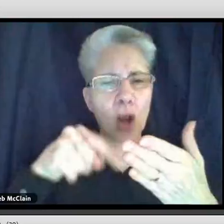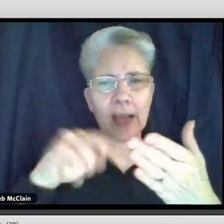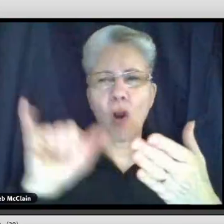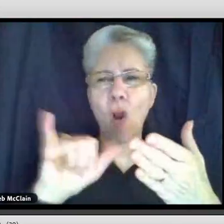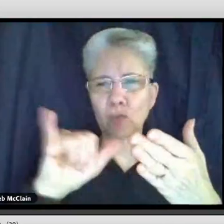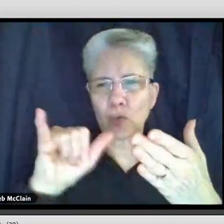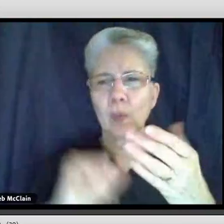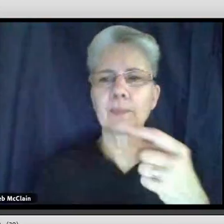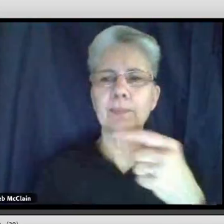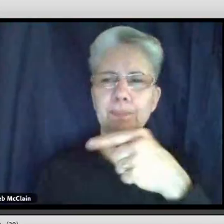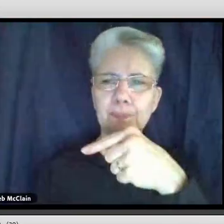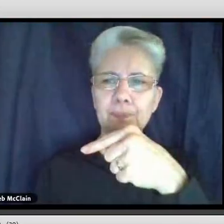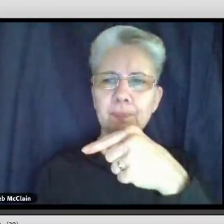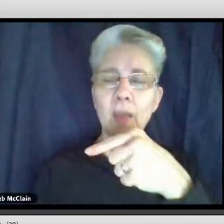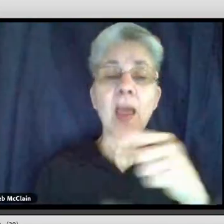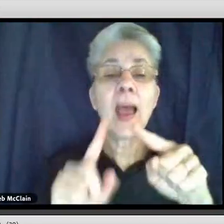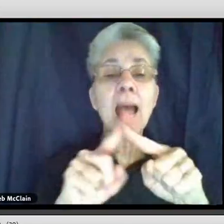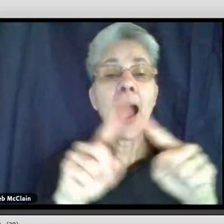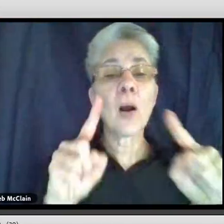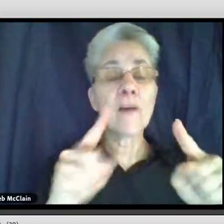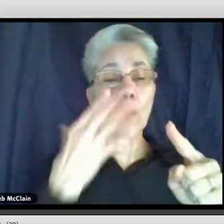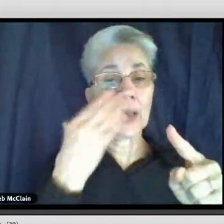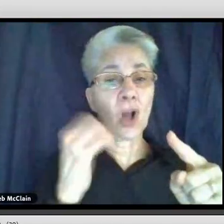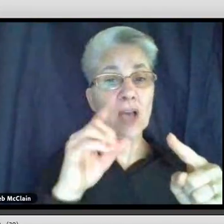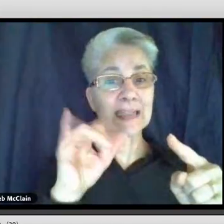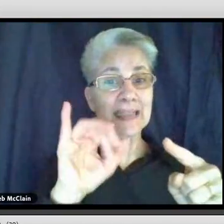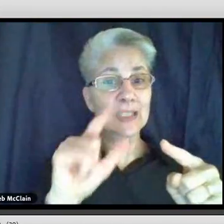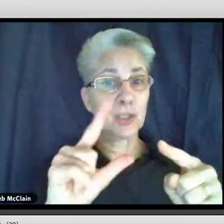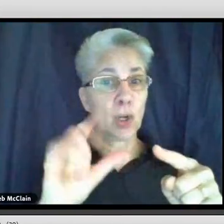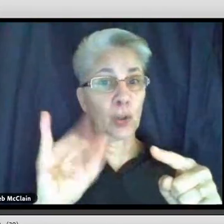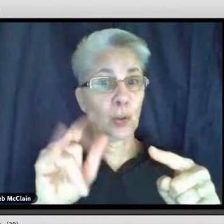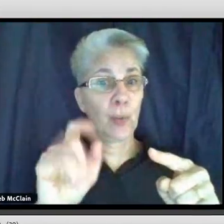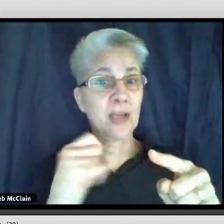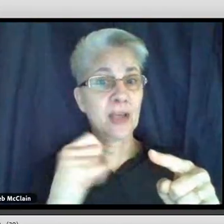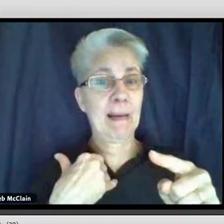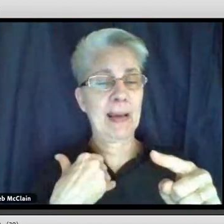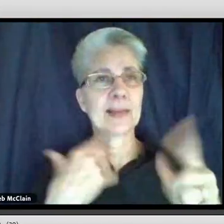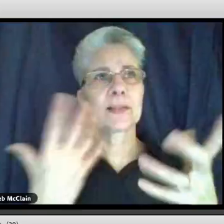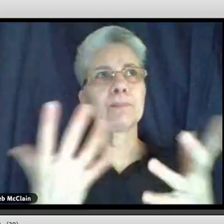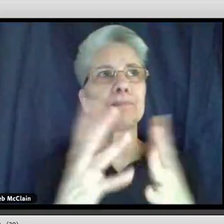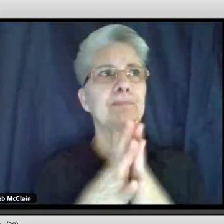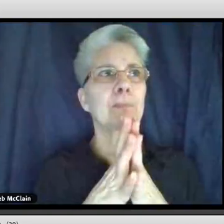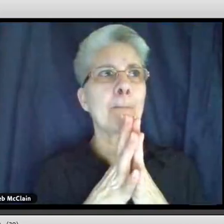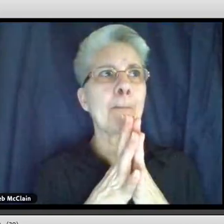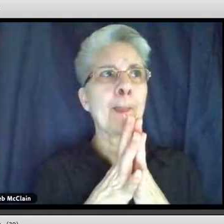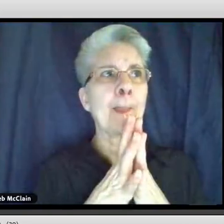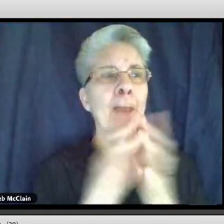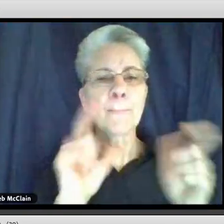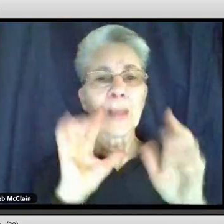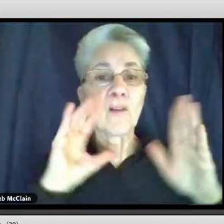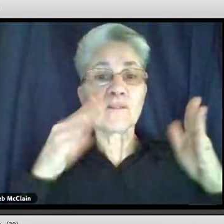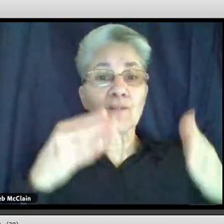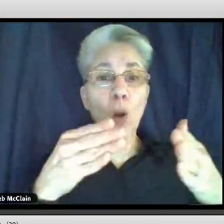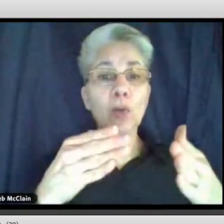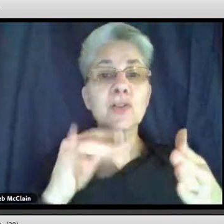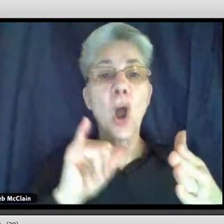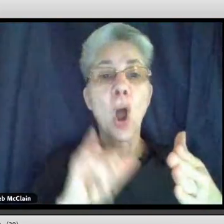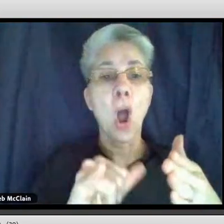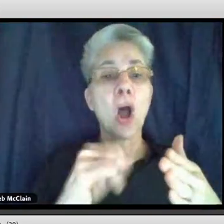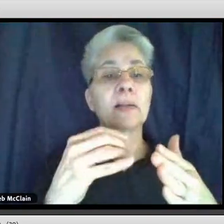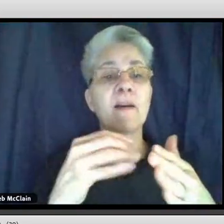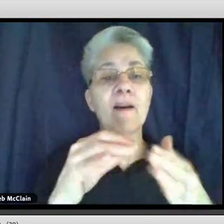too. However, because digital curation has an even bigger focus on born digital